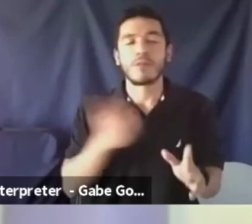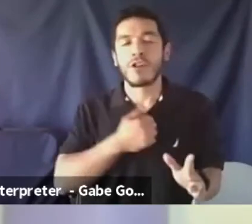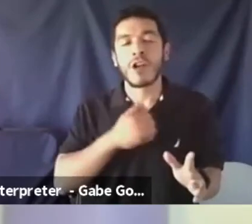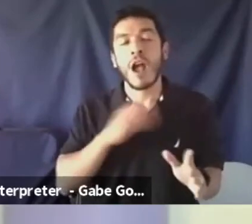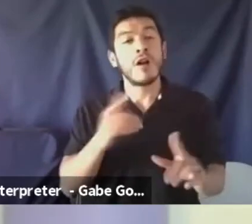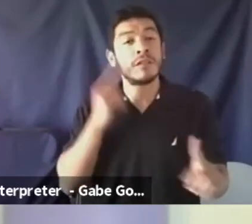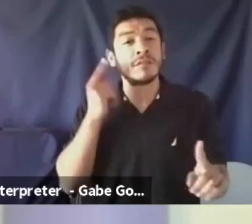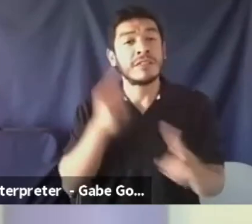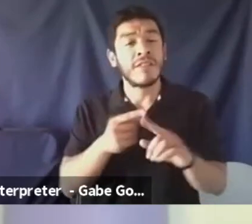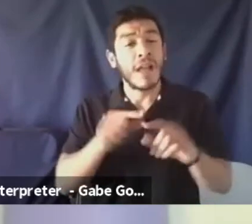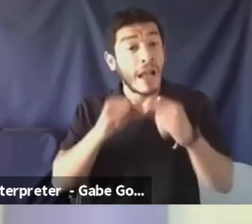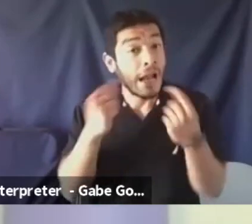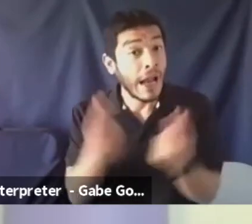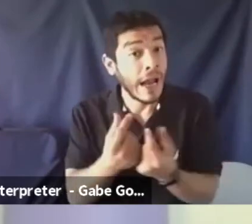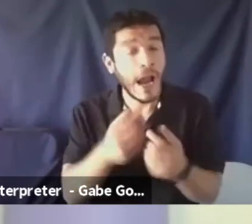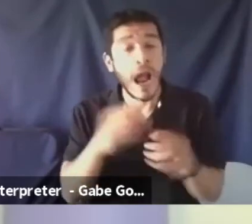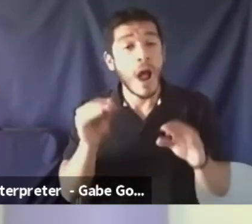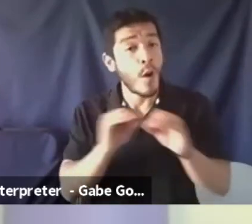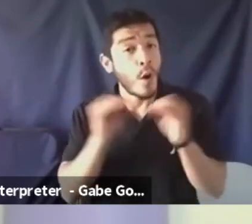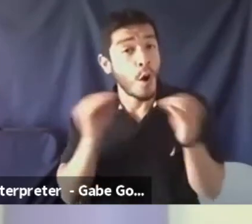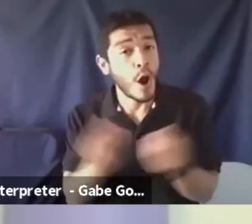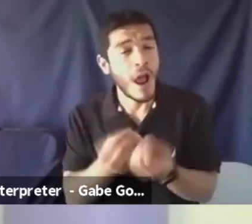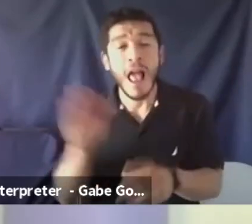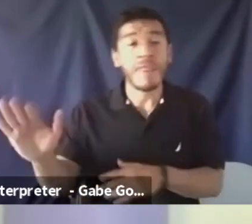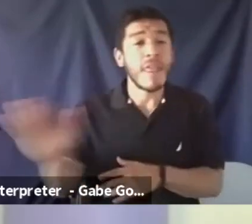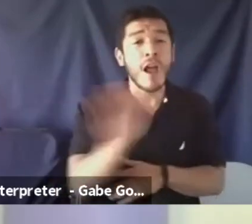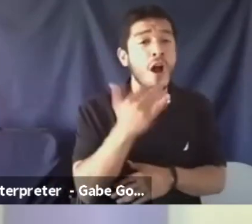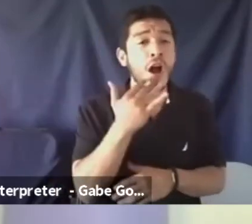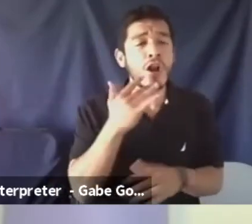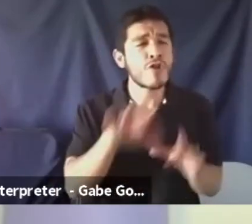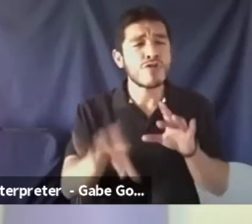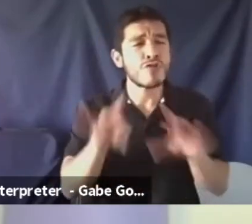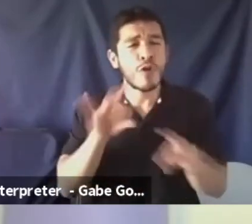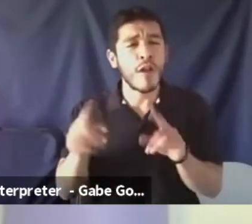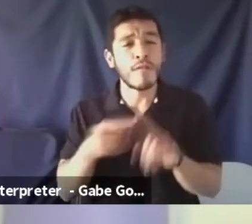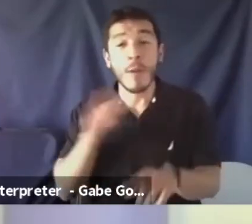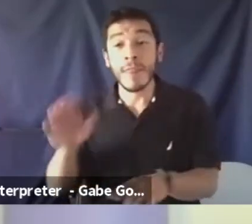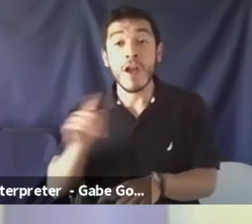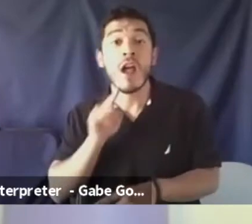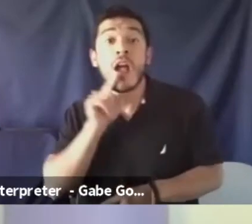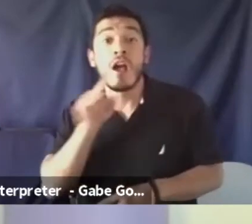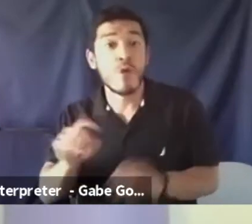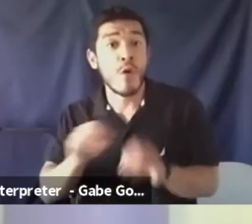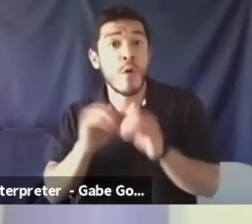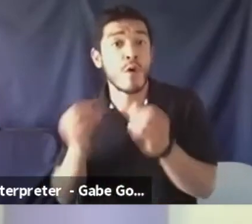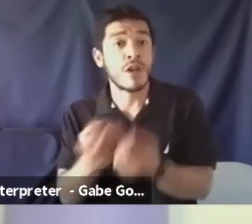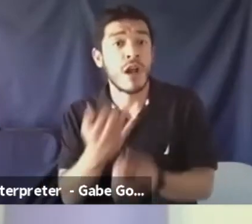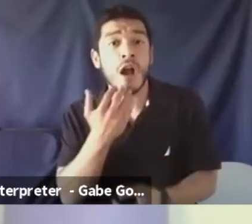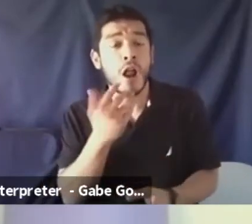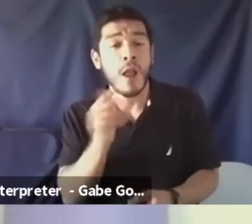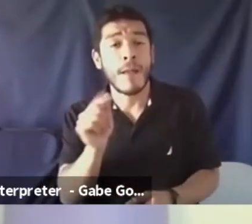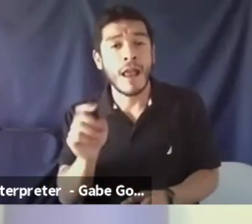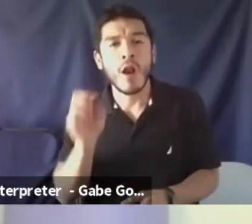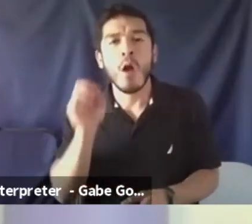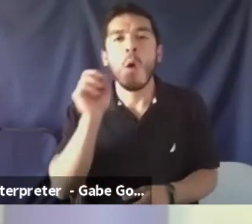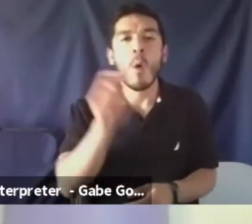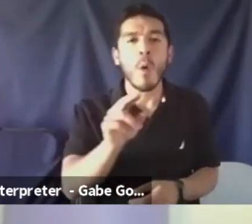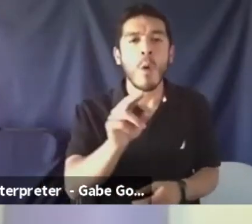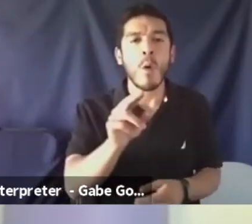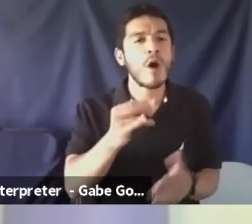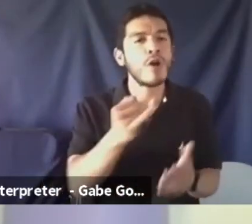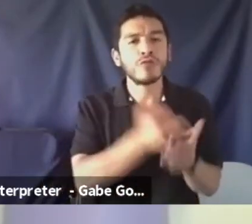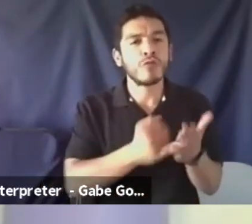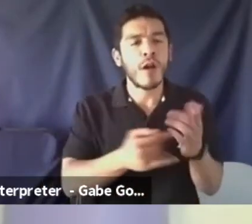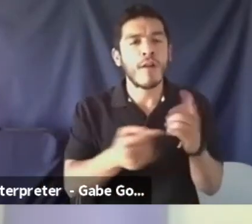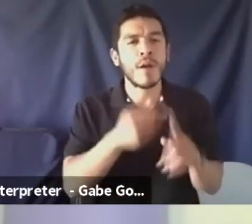palettes are based off of a color palette that was either the actual organization's color palette or drawn from